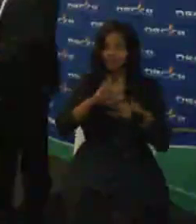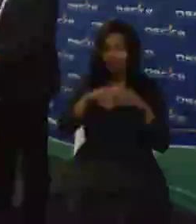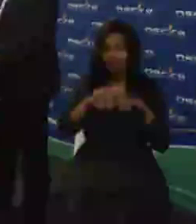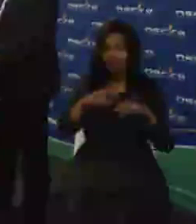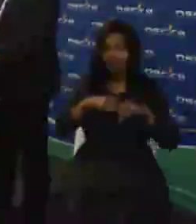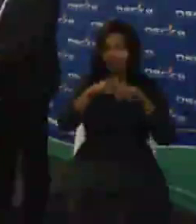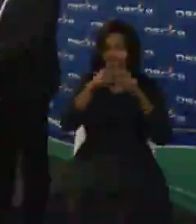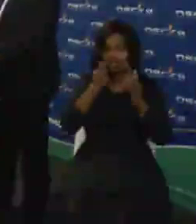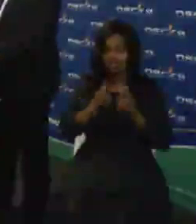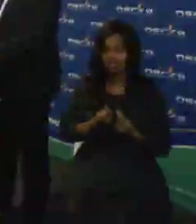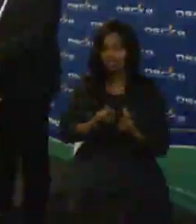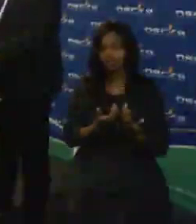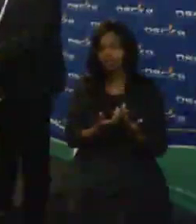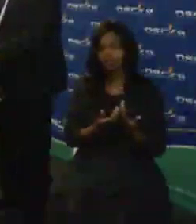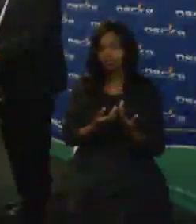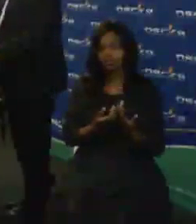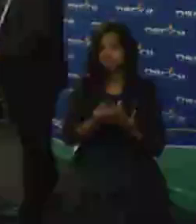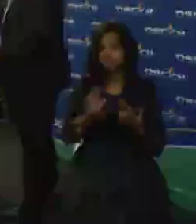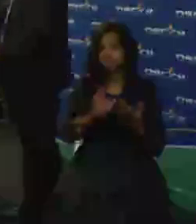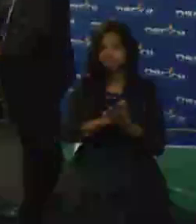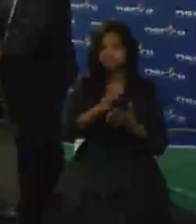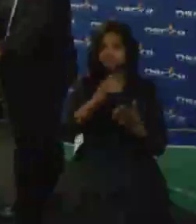it's incurred.